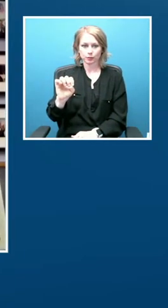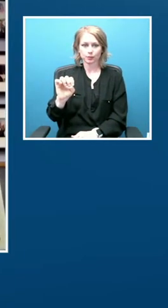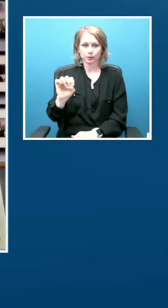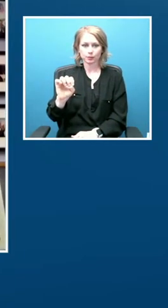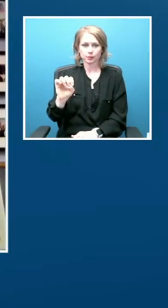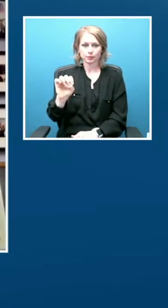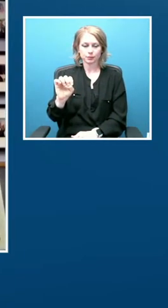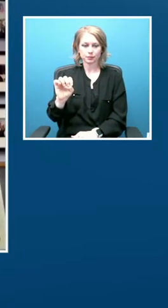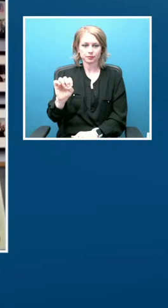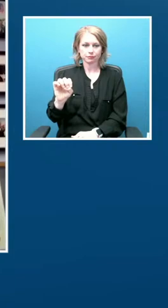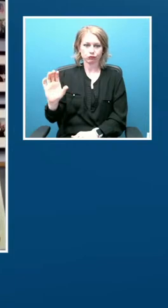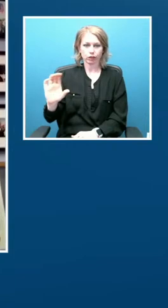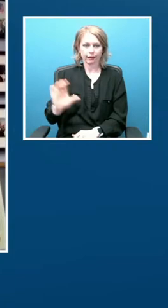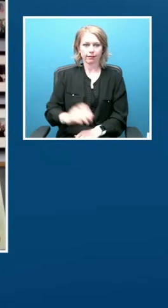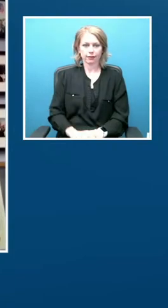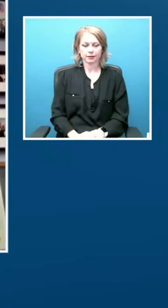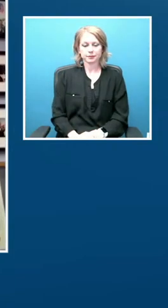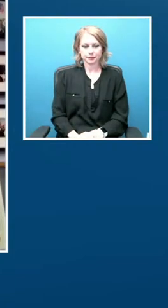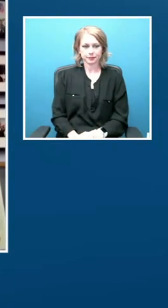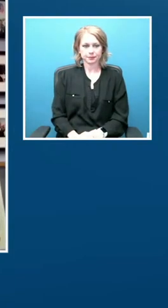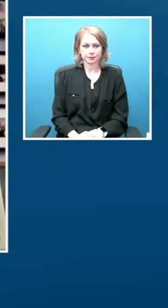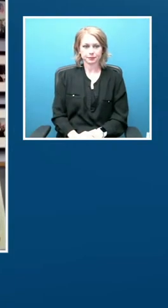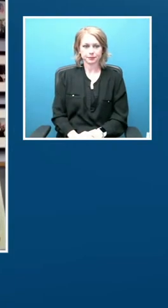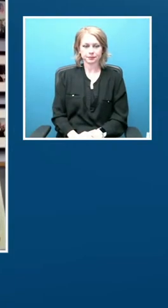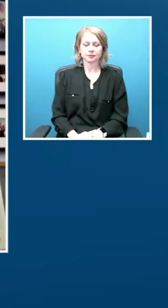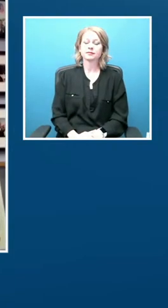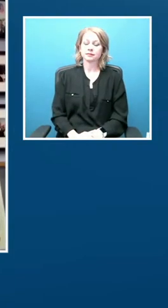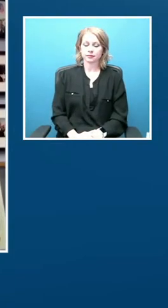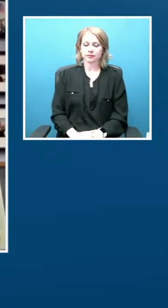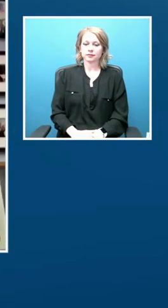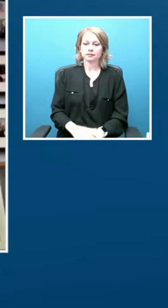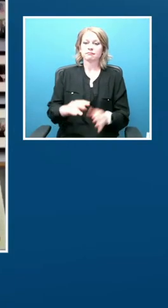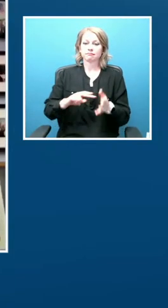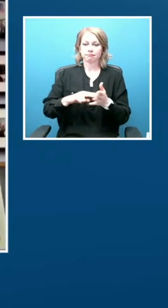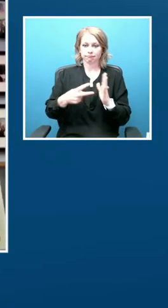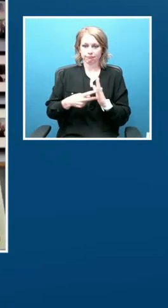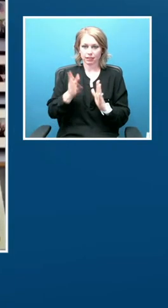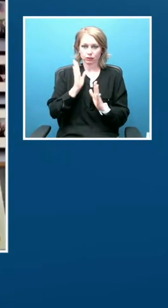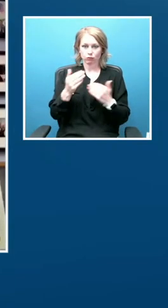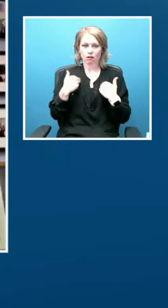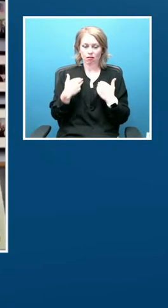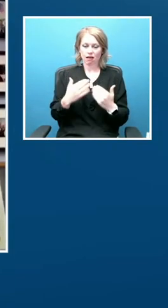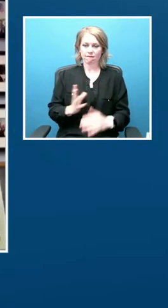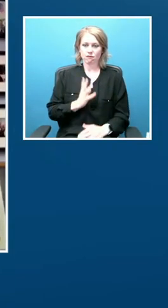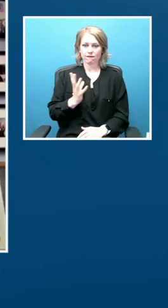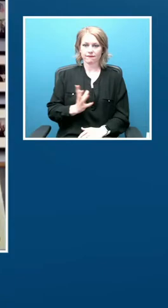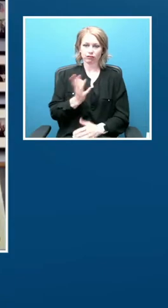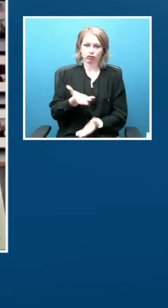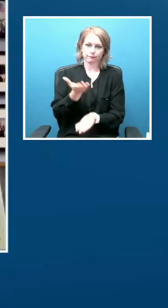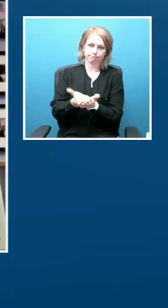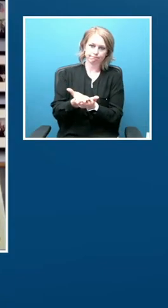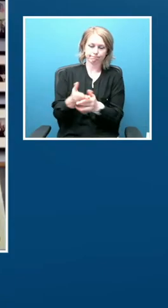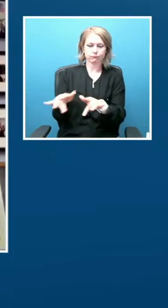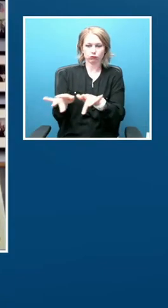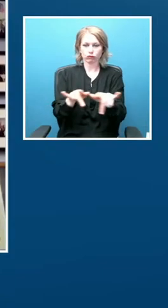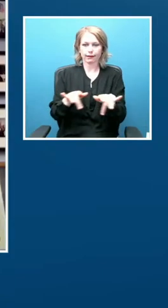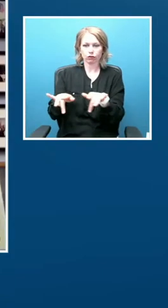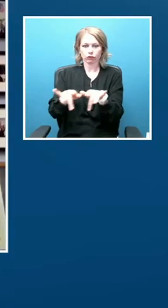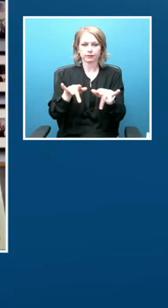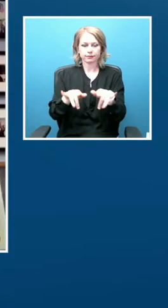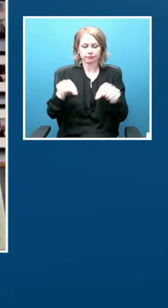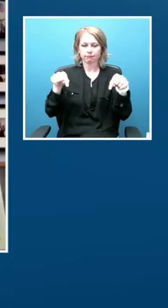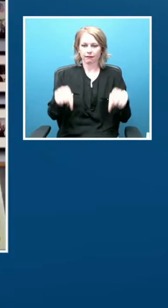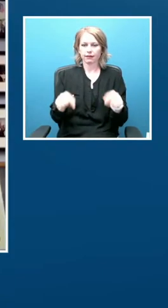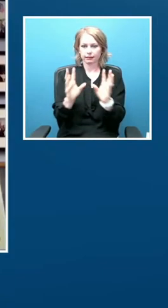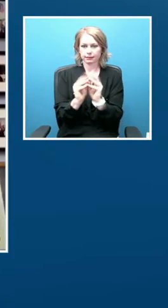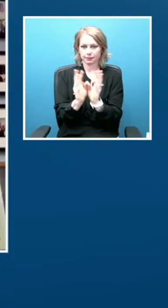We can have an official record of these deliberations. Please join me in reciting